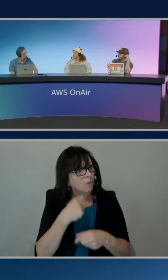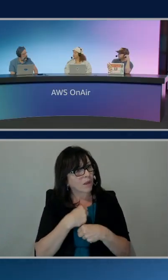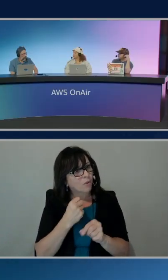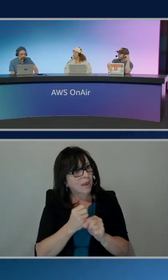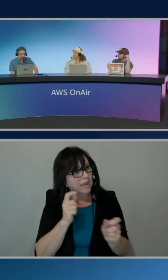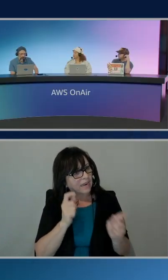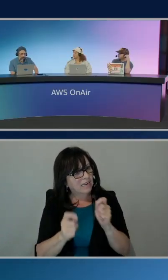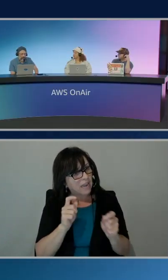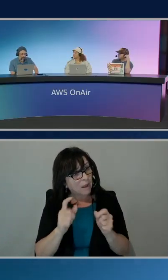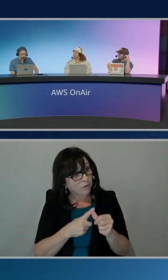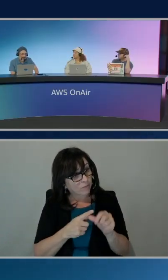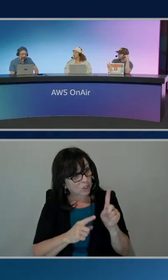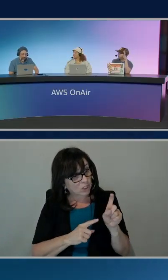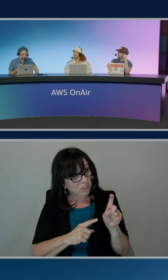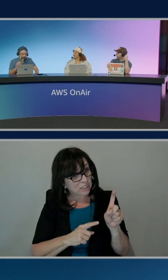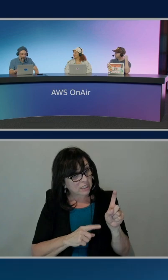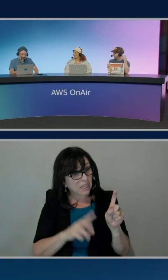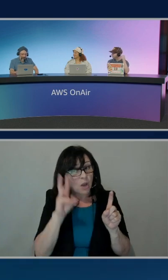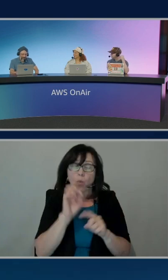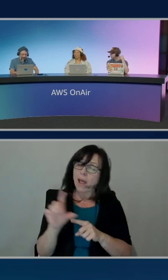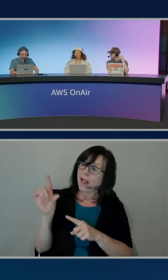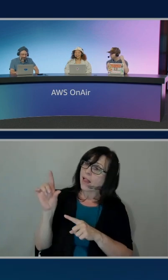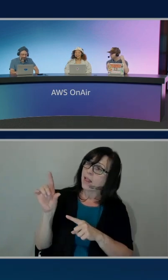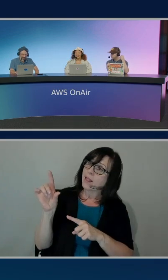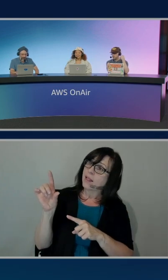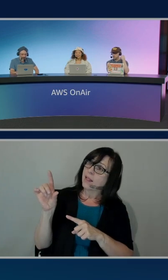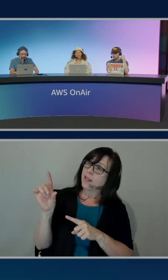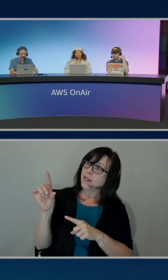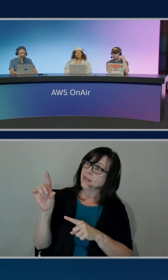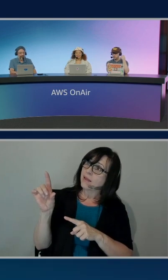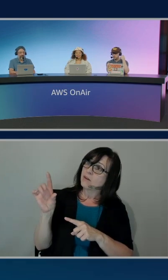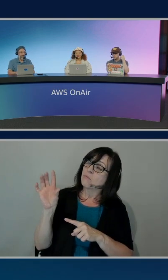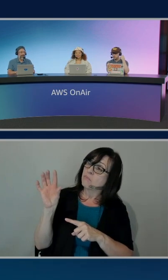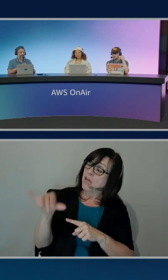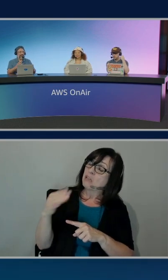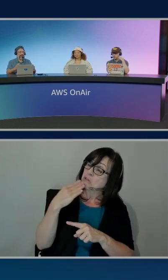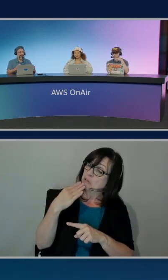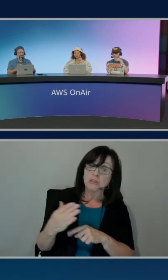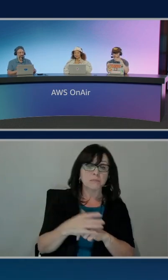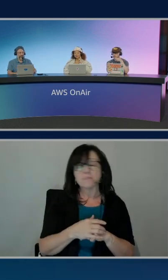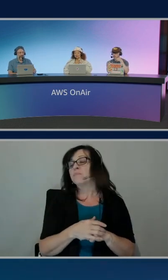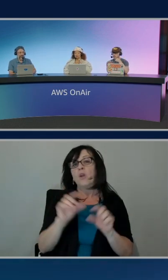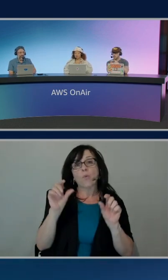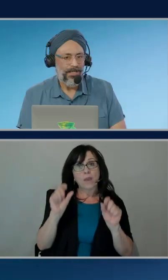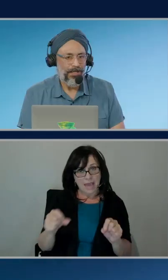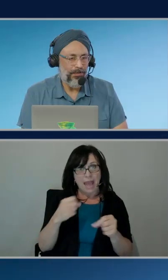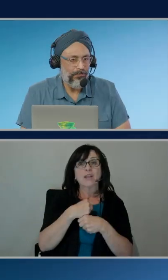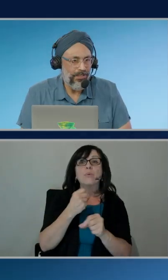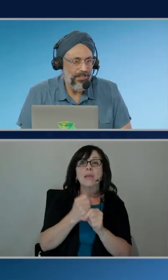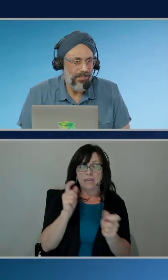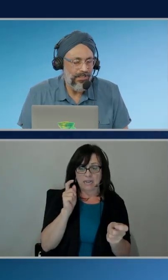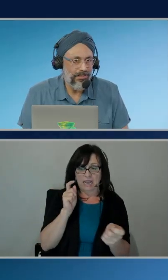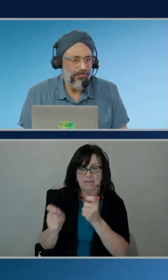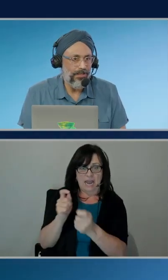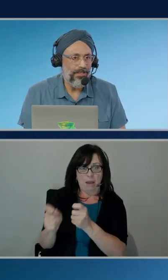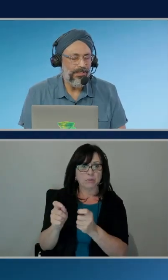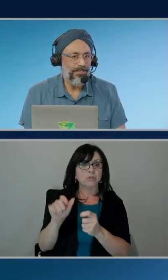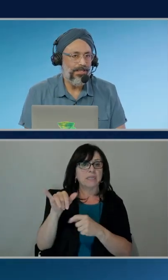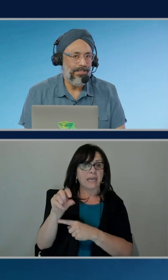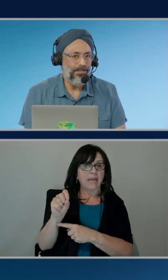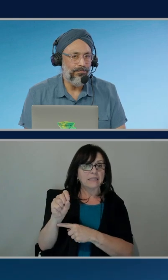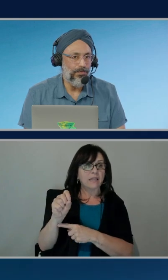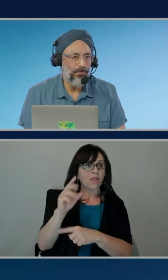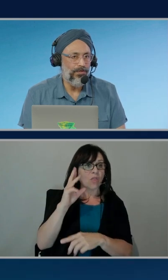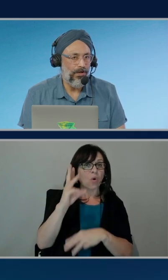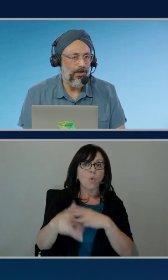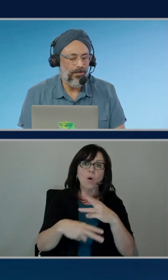first? Well, Tell us what we're gonna do. So that's good. Okay, so we can create an adapter. Now the world has